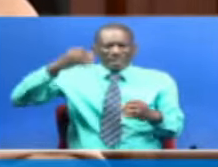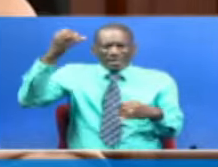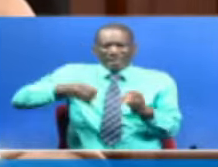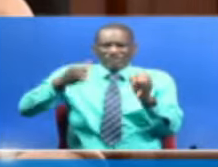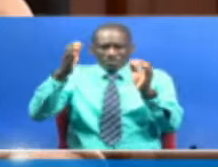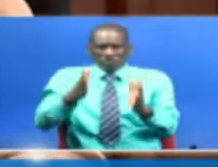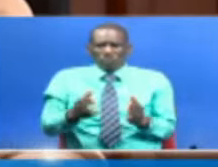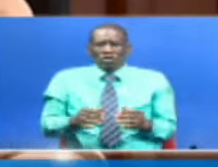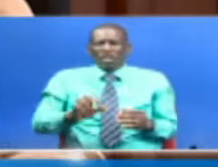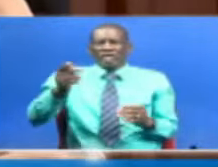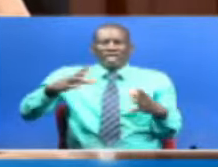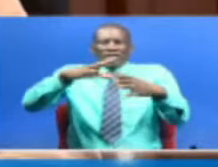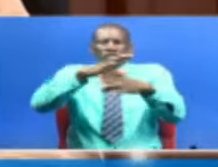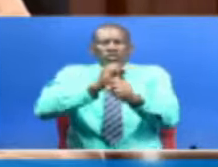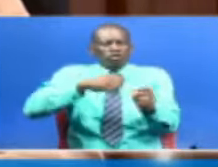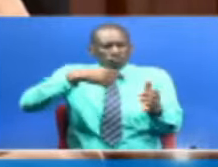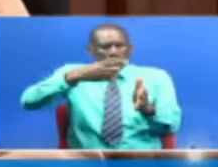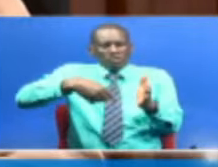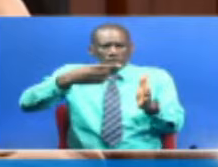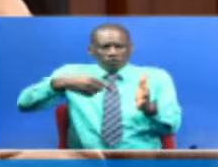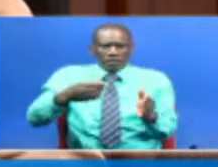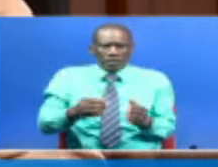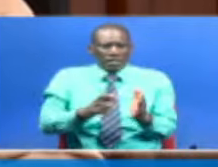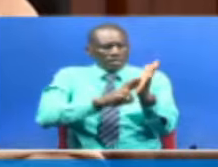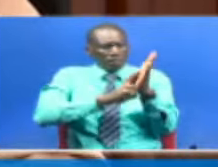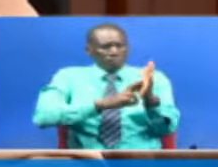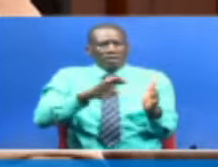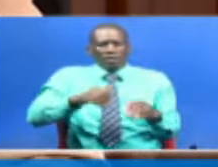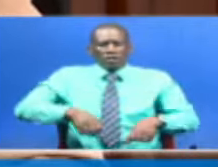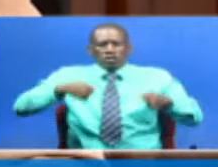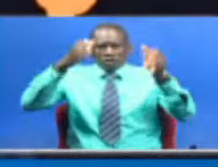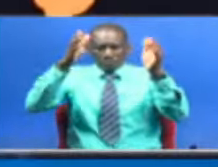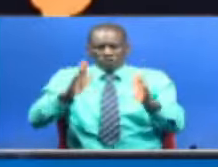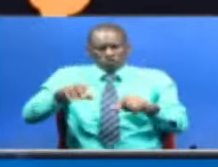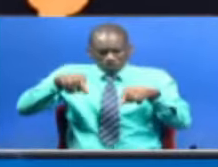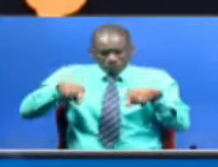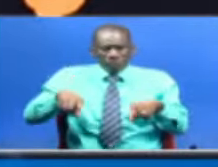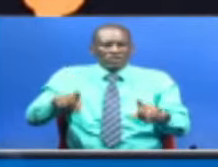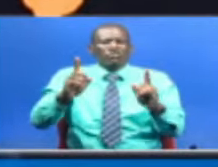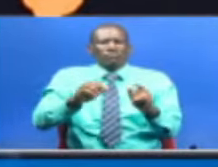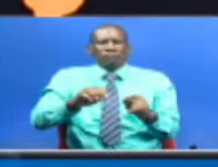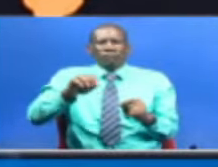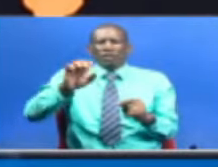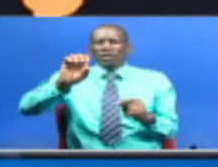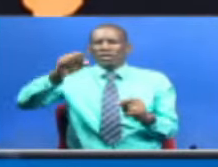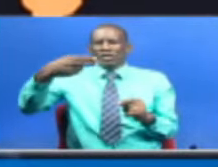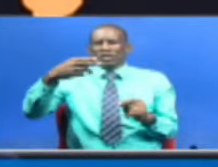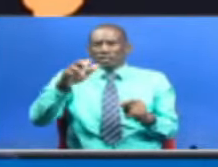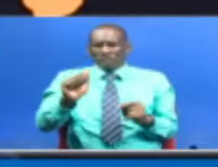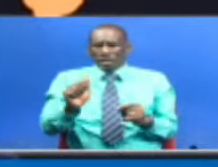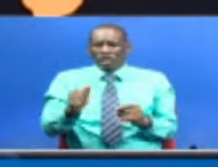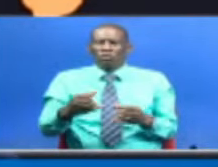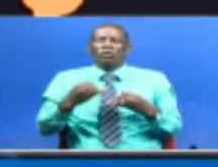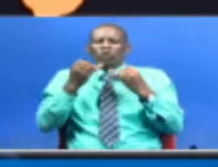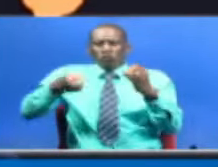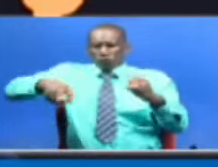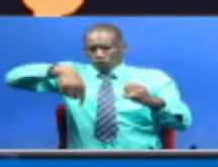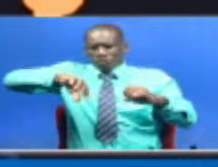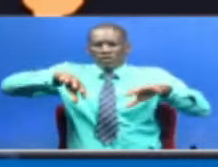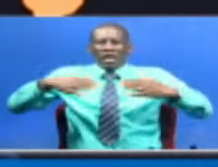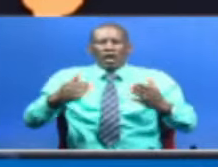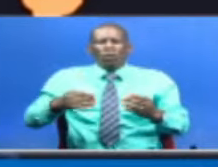the Kenya Association of Manufacturers, represented by the chairman himself, Rajan Shah. And he can tell us how that